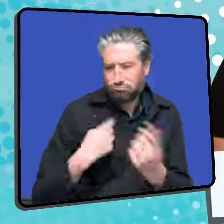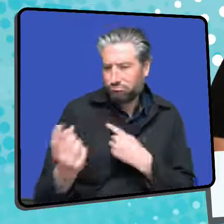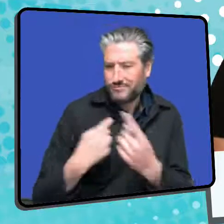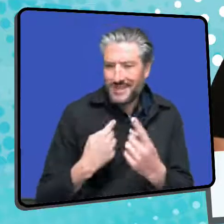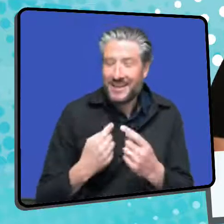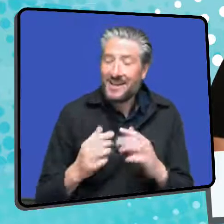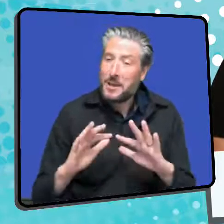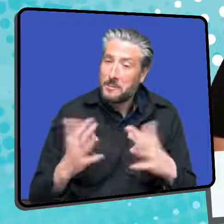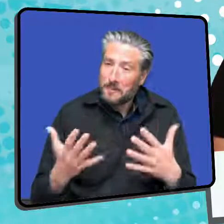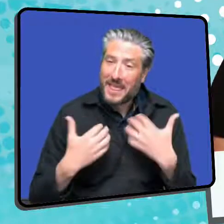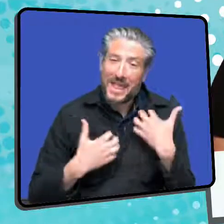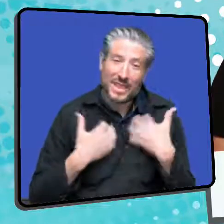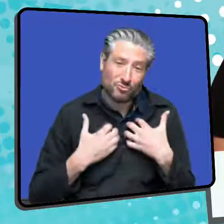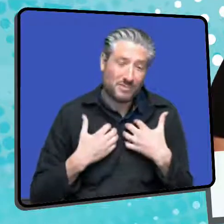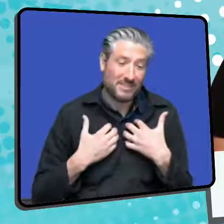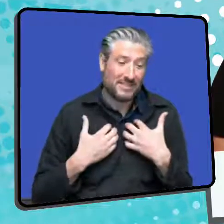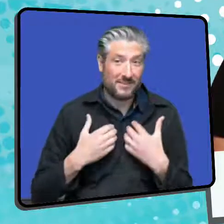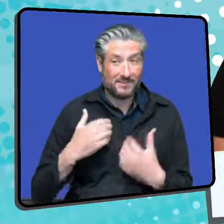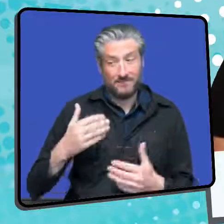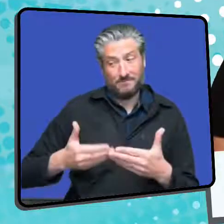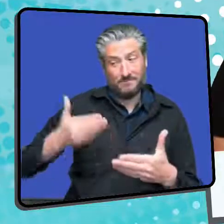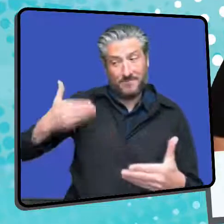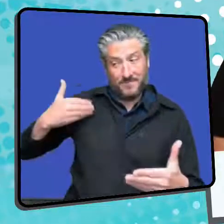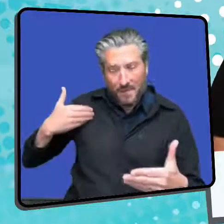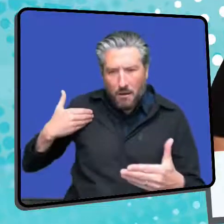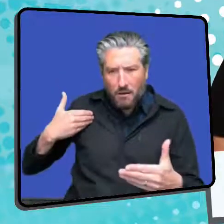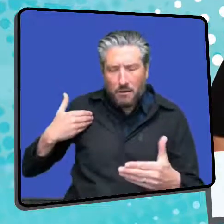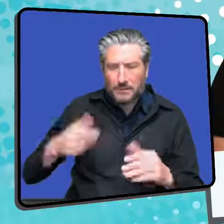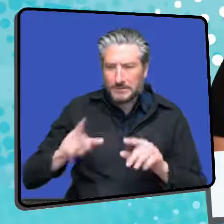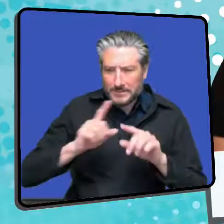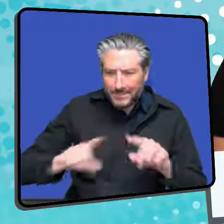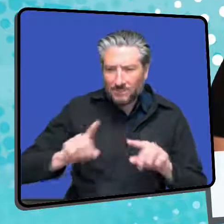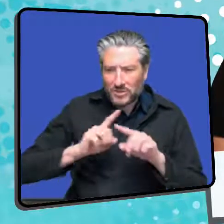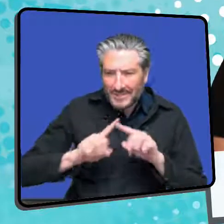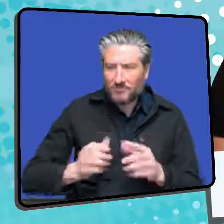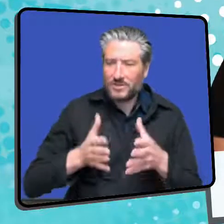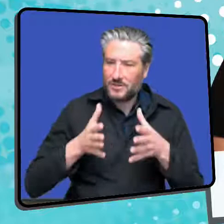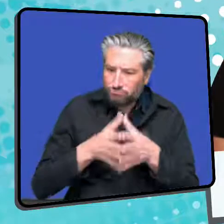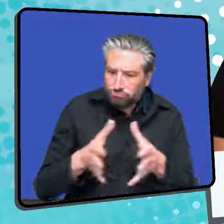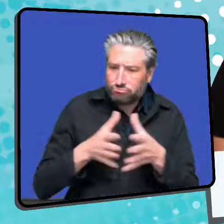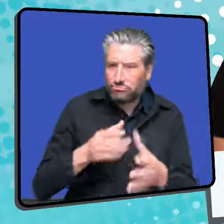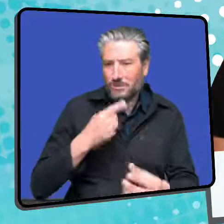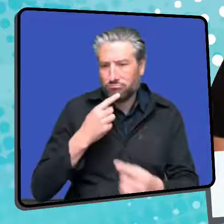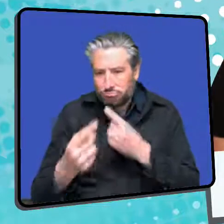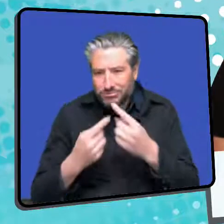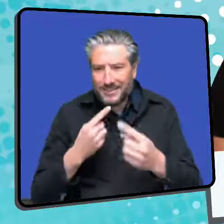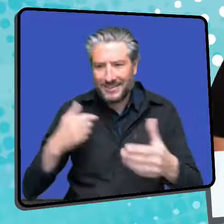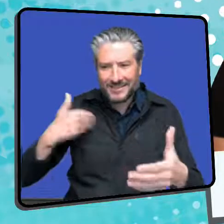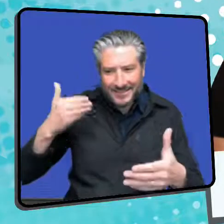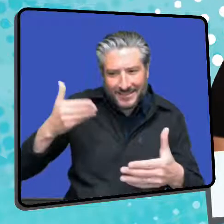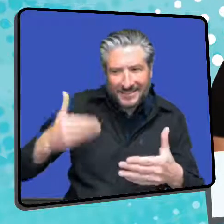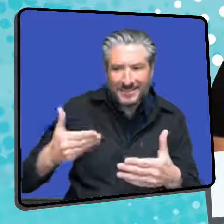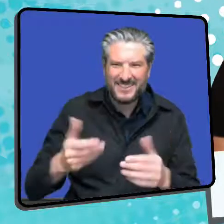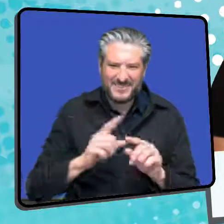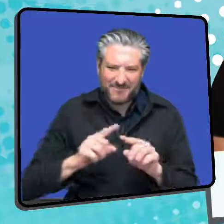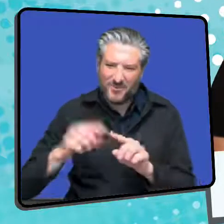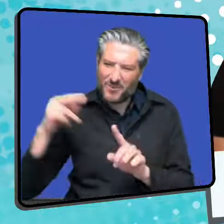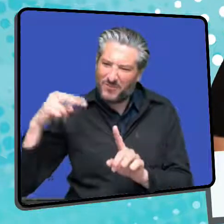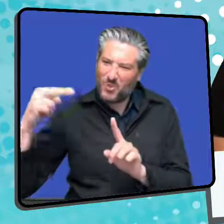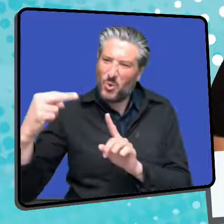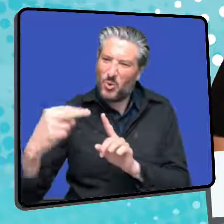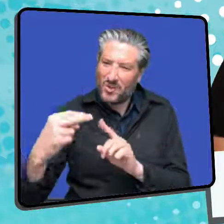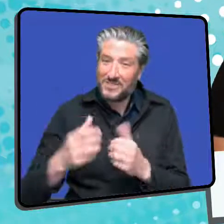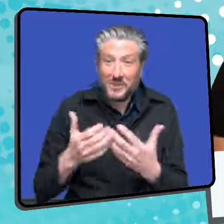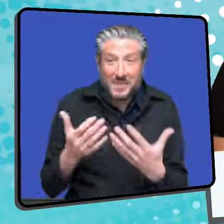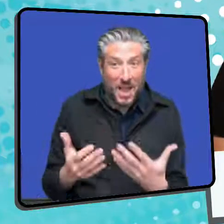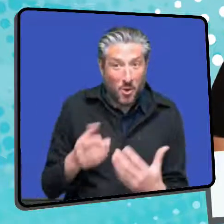slightly different to say, which tells its own story about the AI space, we believe. So, Marta, are